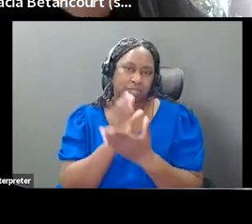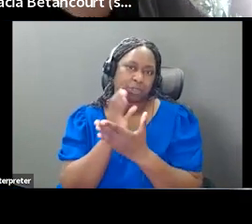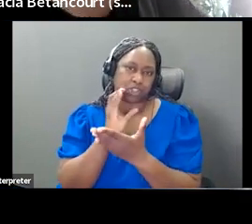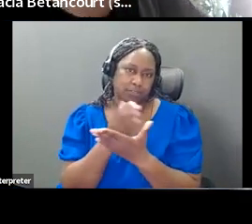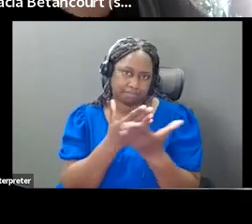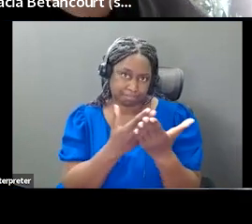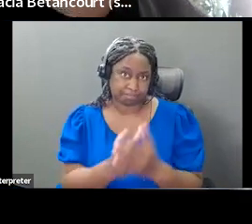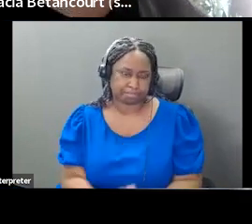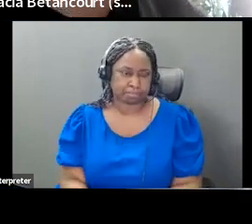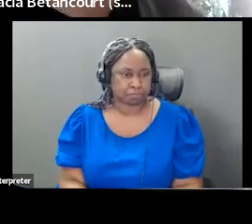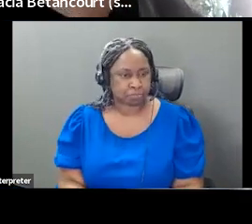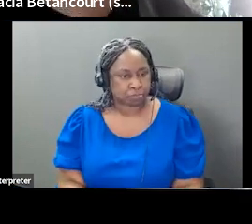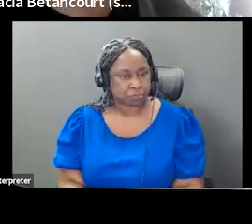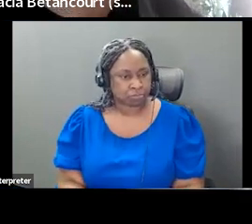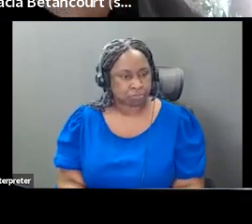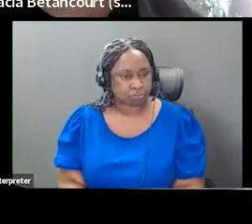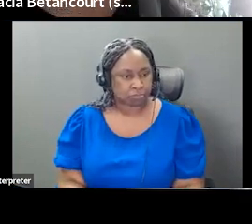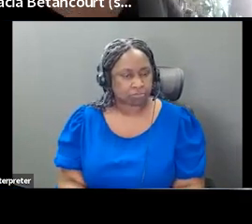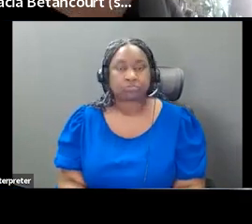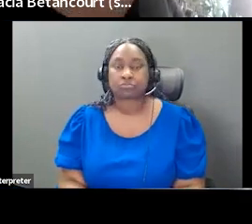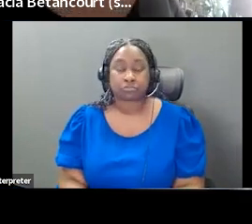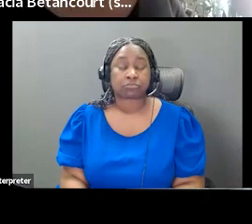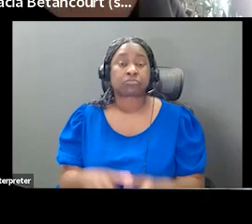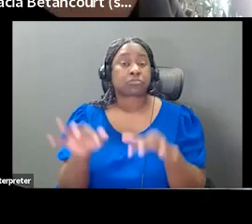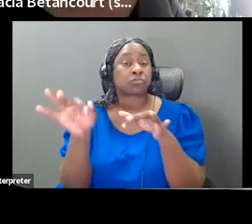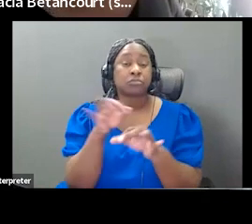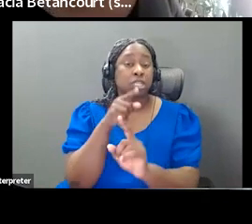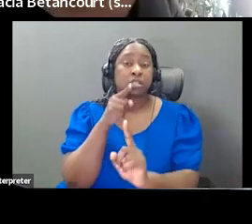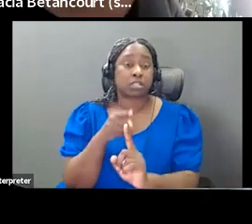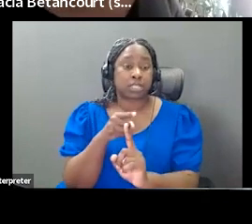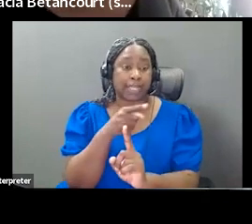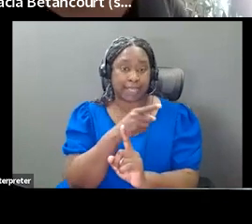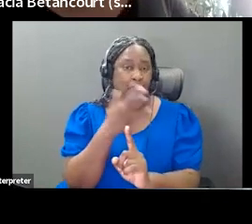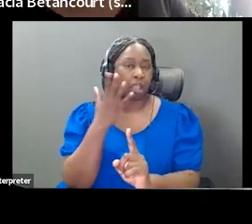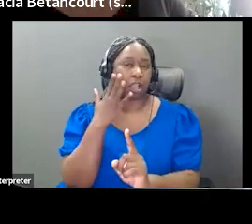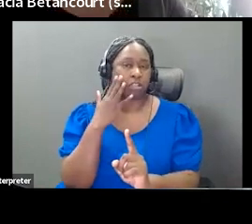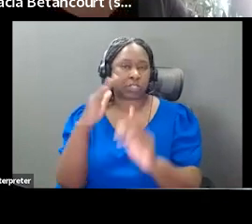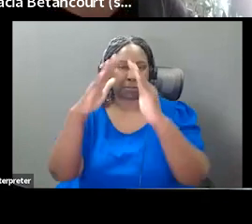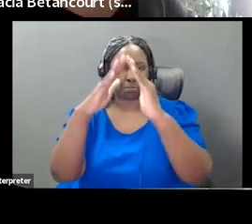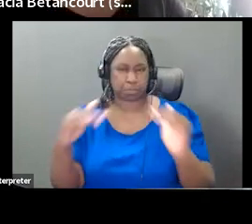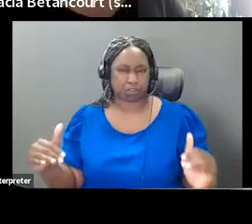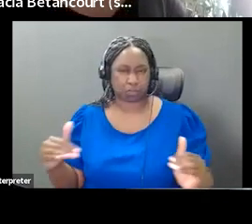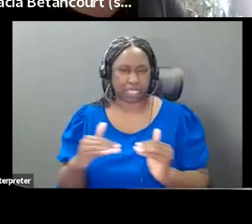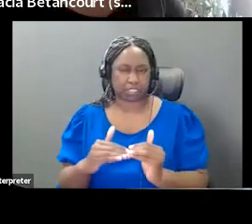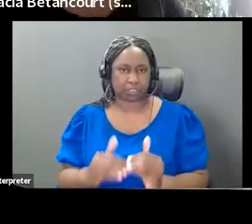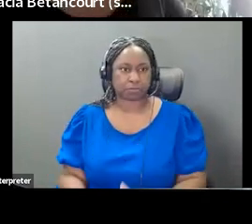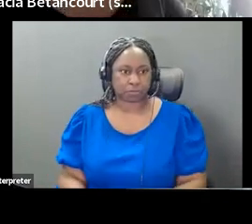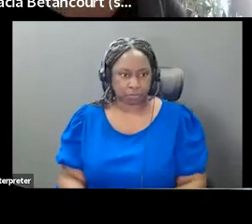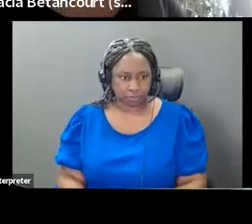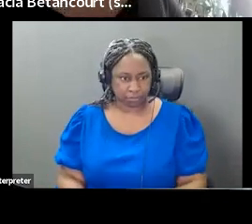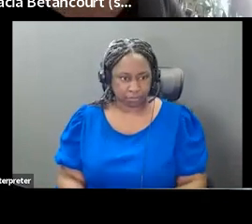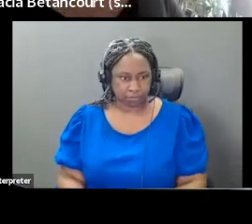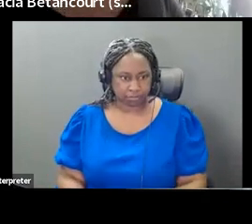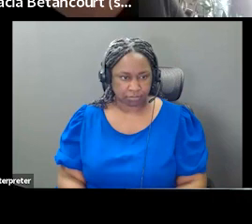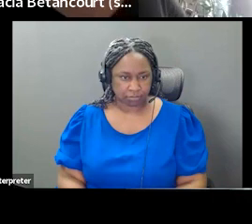So to break it down, this is what's called the colorism pyramid. So